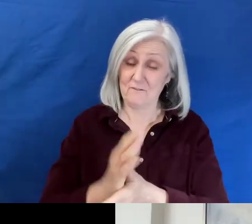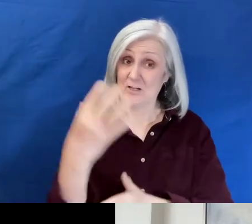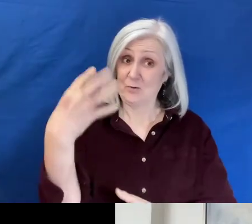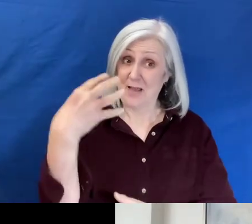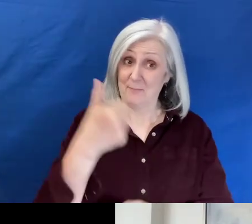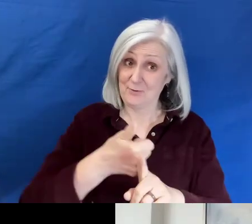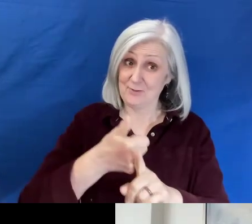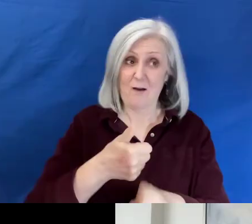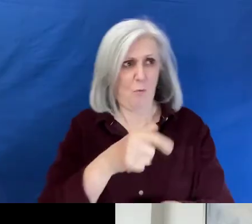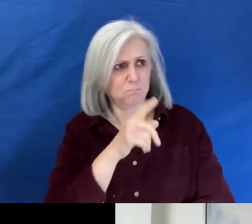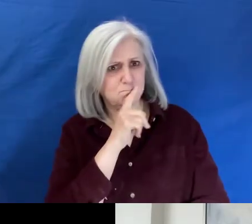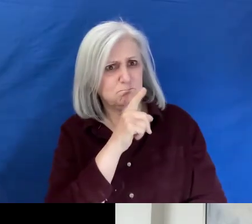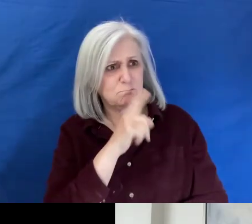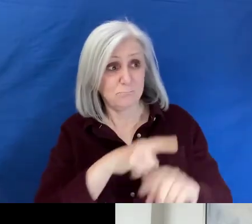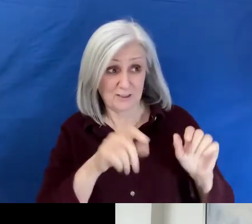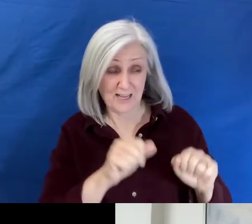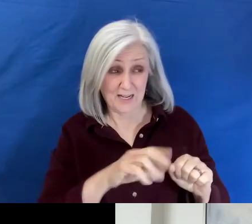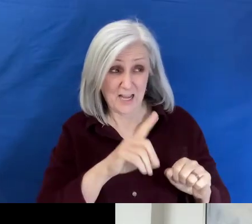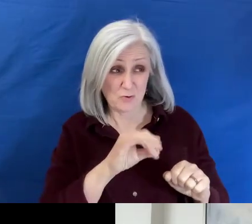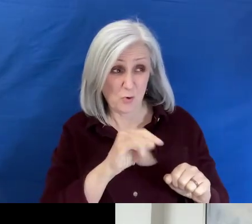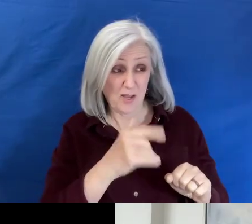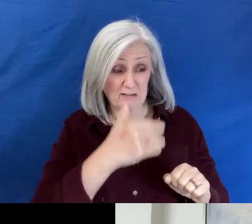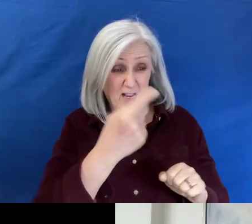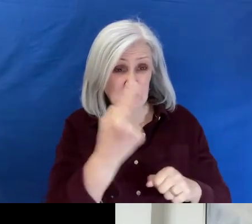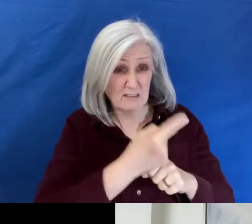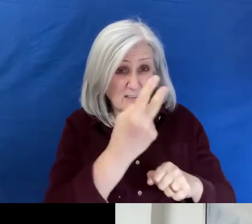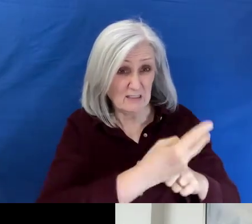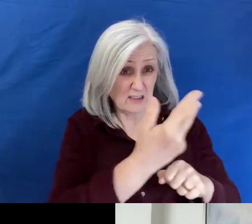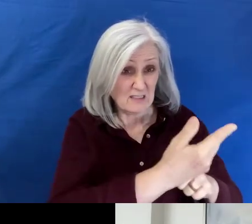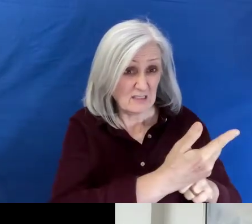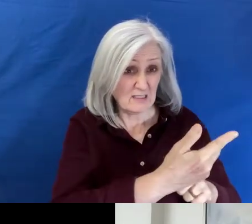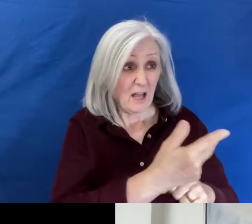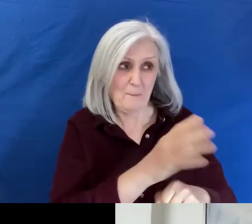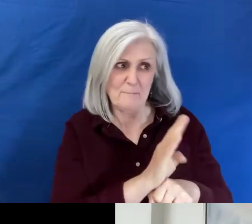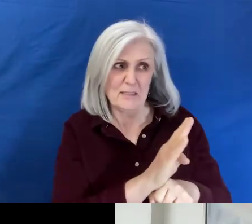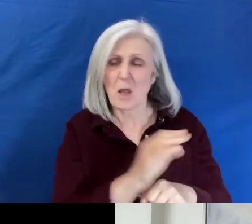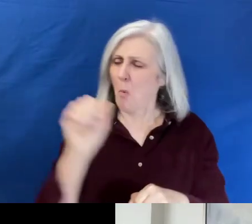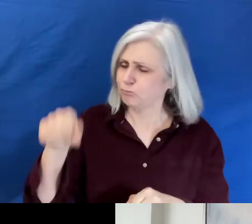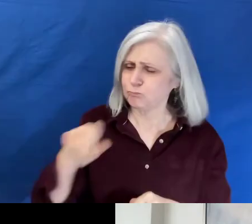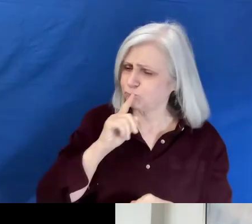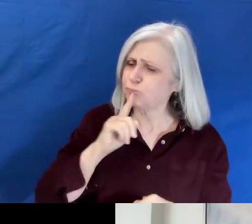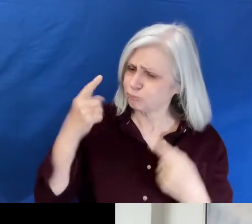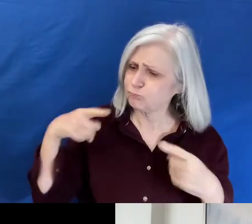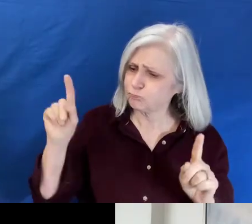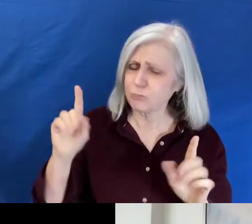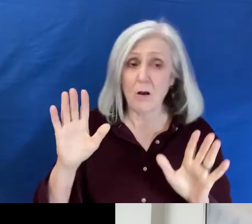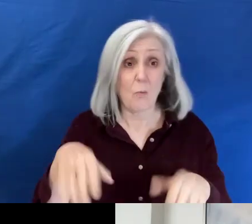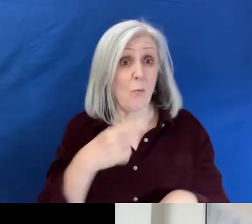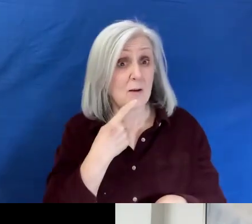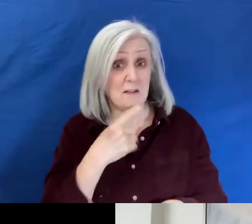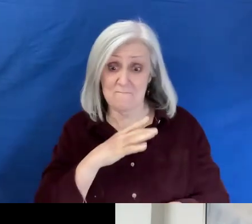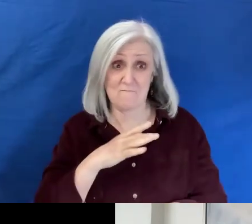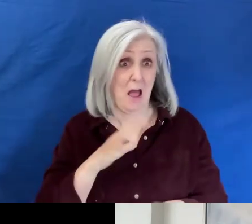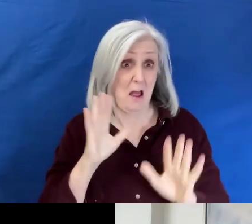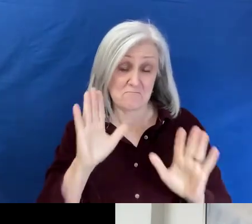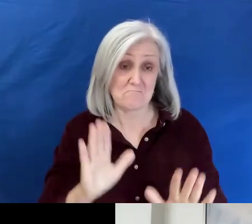can I do it like in the next few days?" Because again, I was very busy. And they were like, "Yeah, that works." So I was like, okay, awesome. And